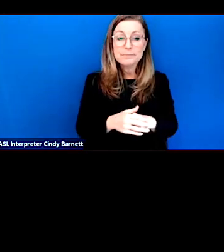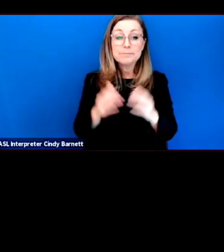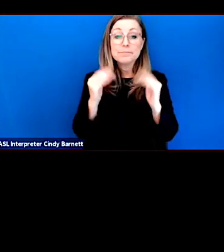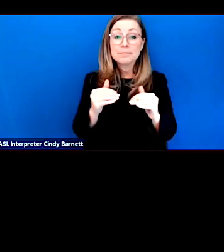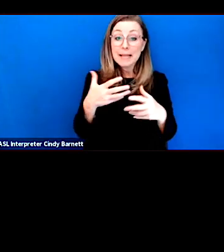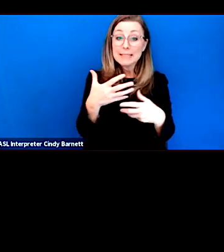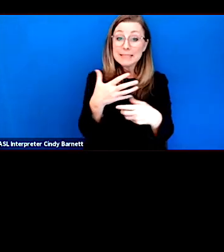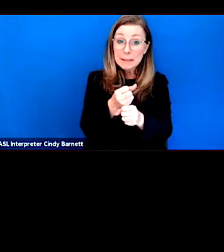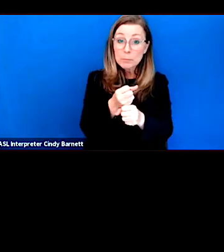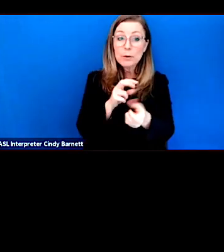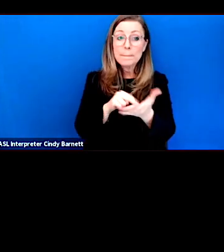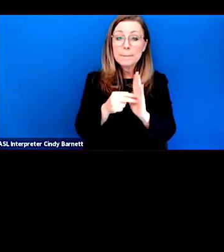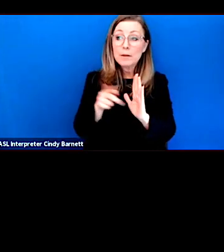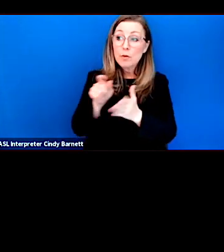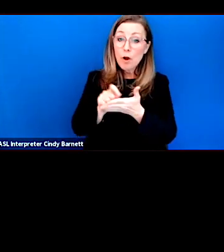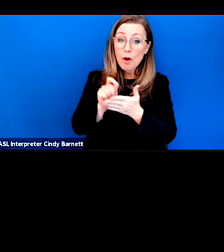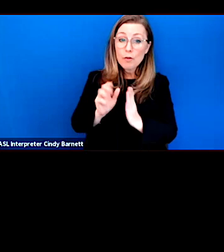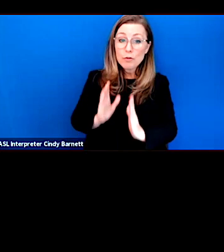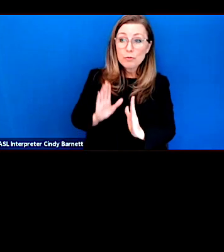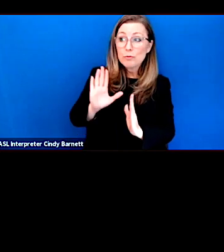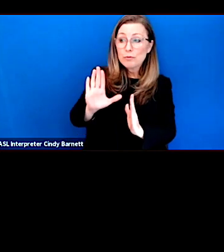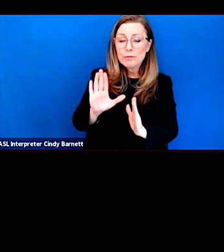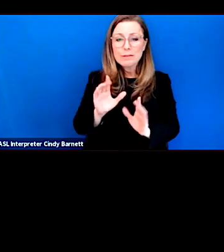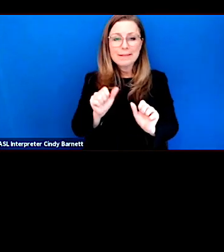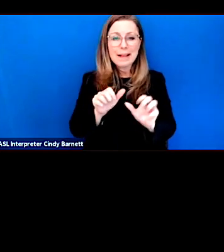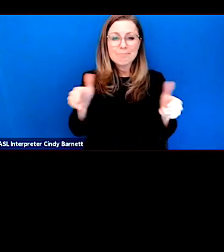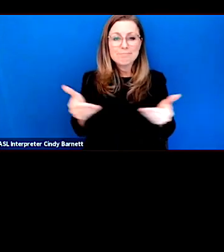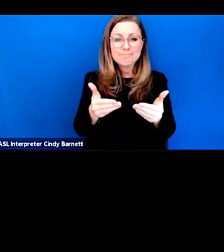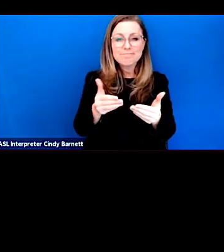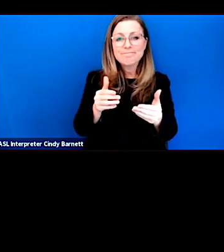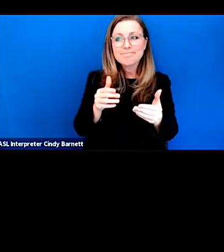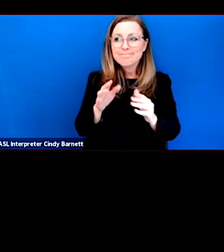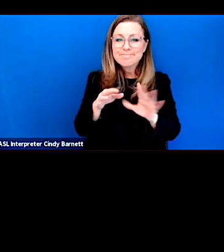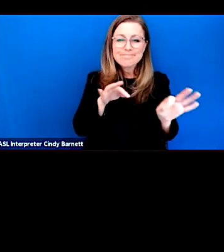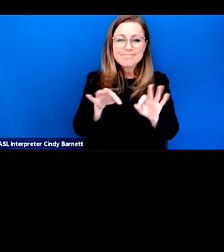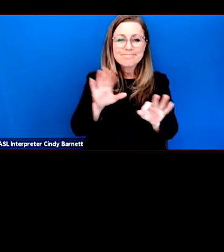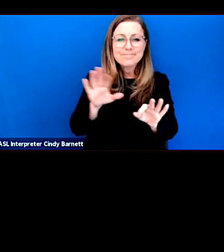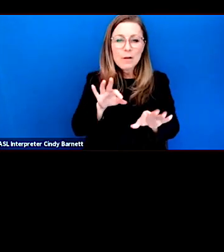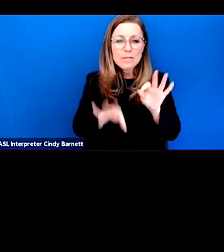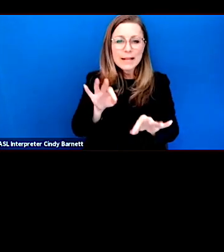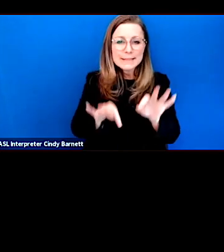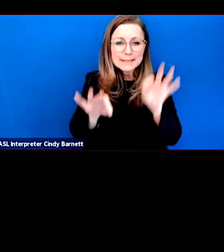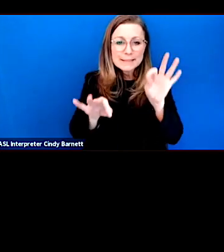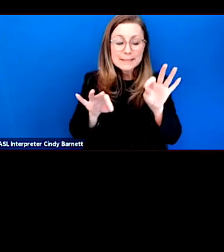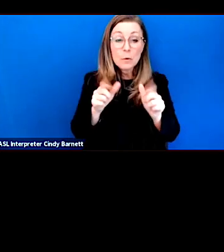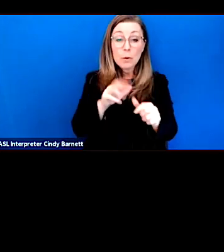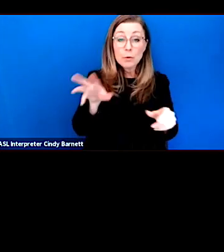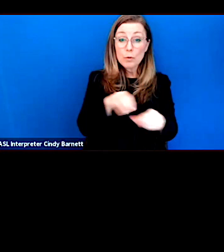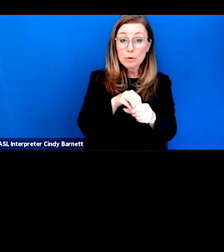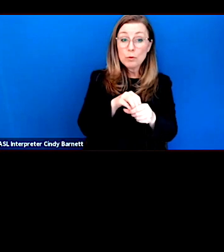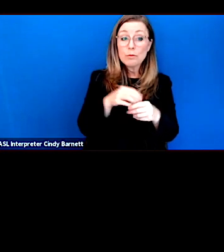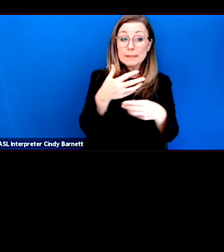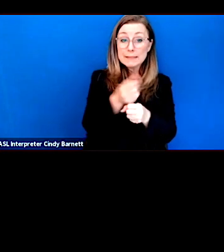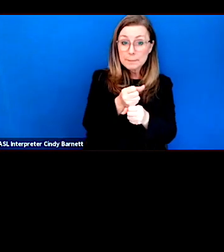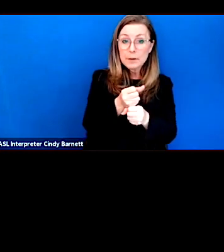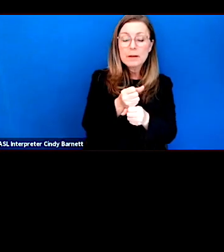study to introduce and explain their findings. When you include the summary, you ensure the presentation of the findings are